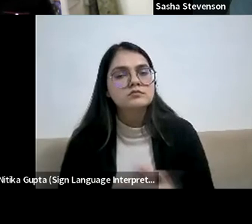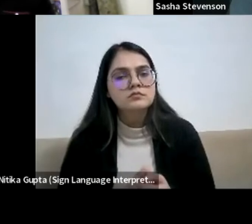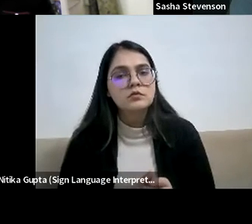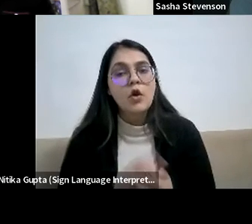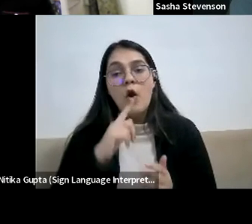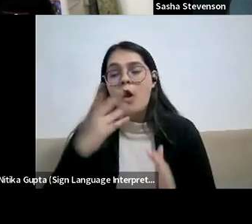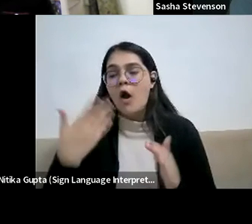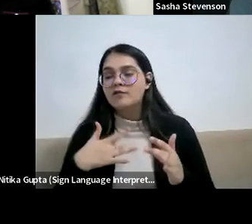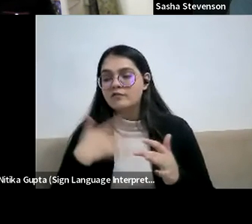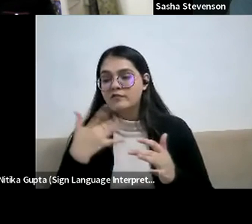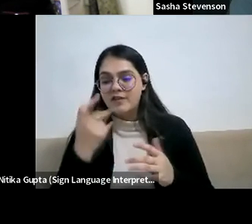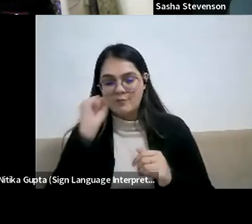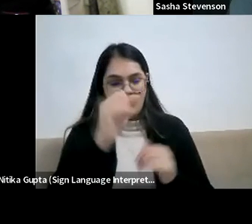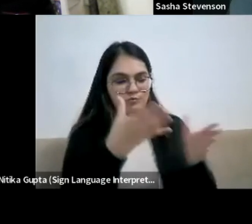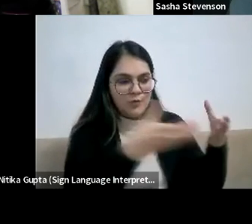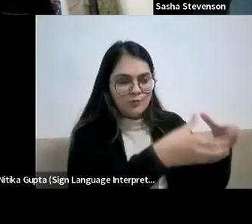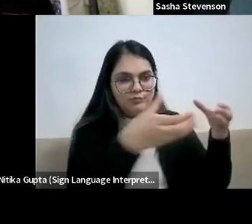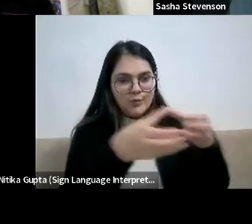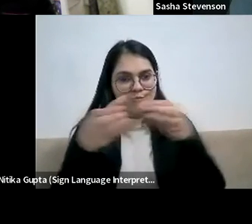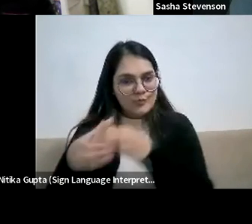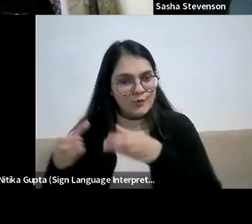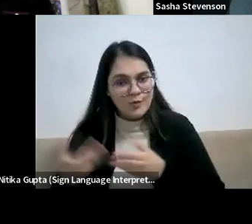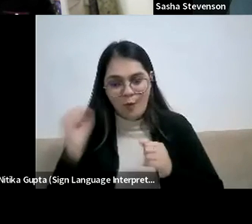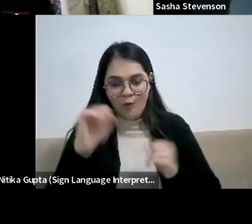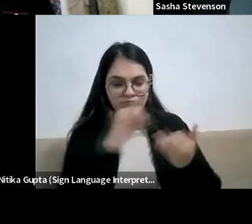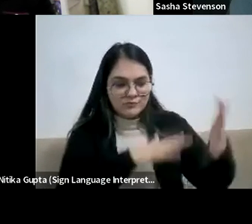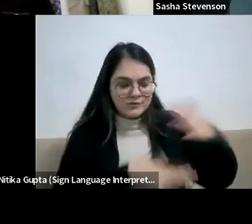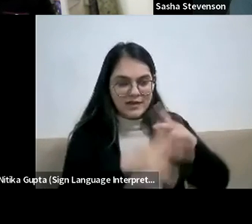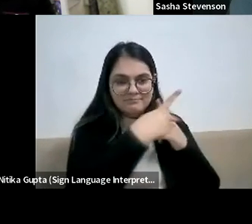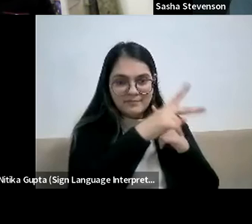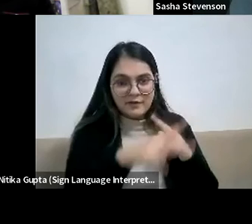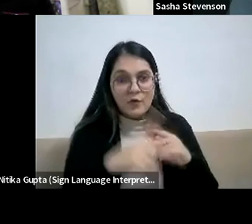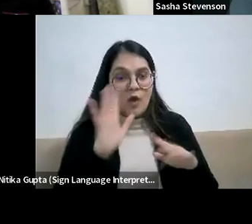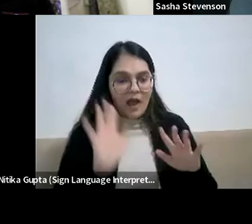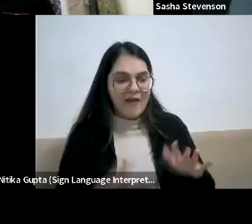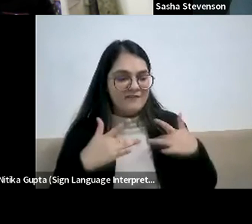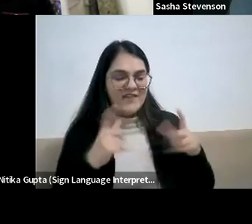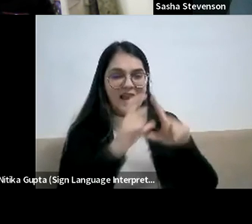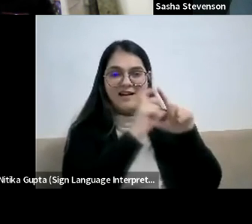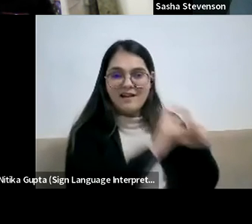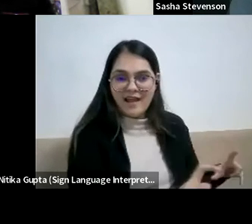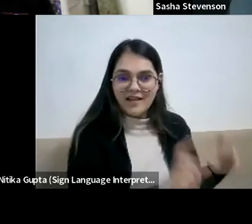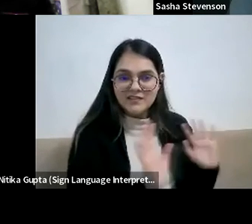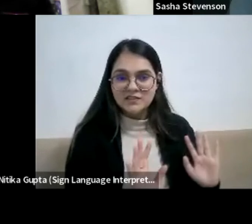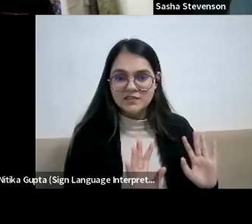various sections of society who are vulnerable? Can